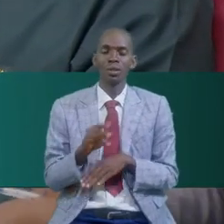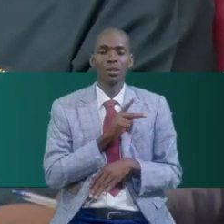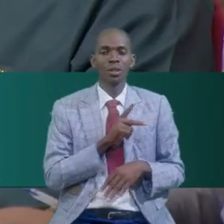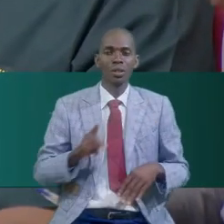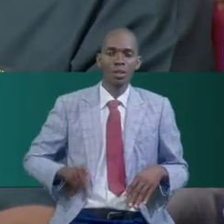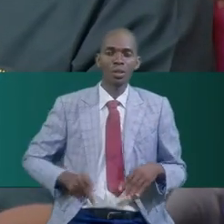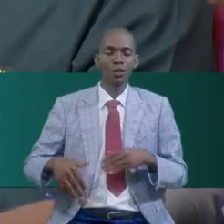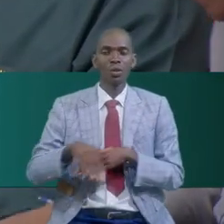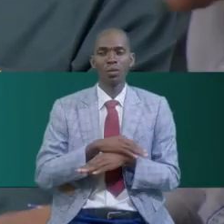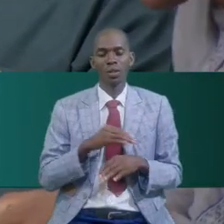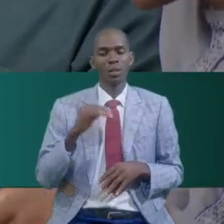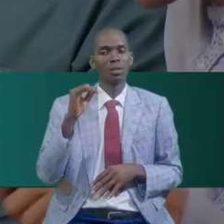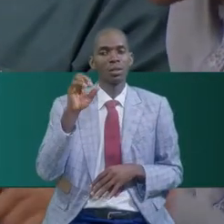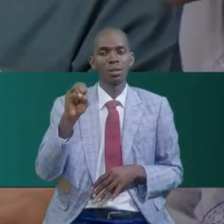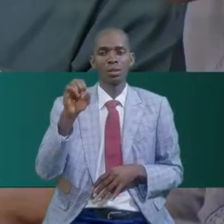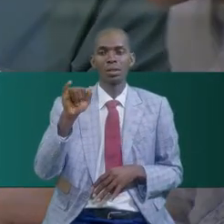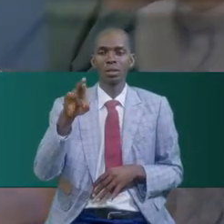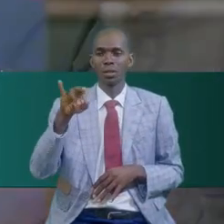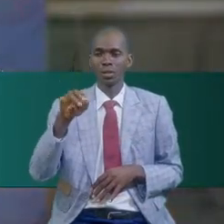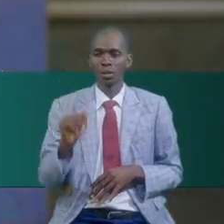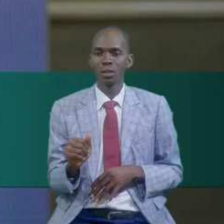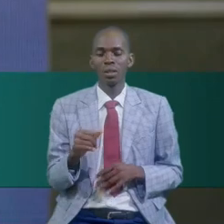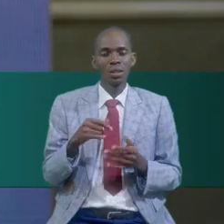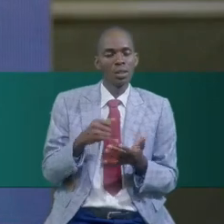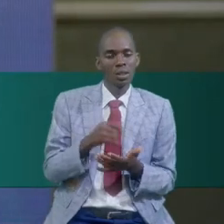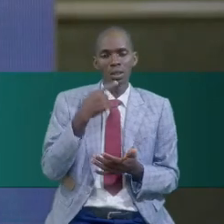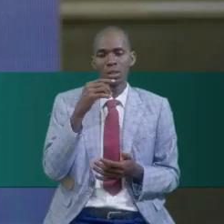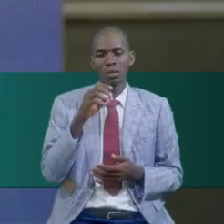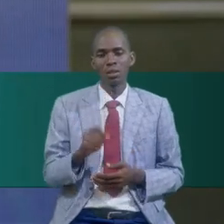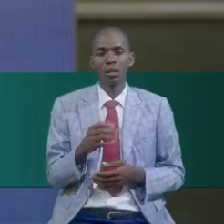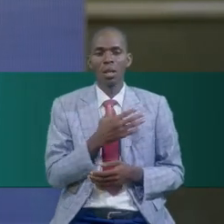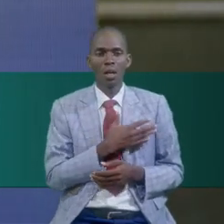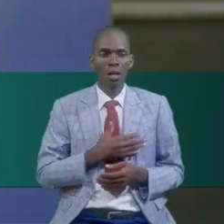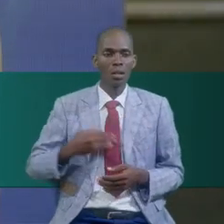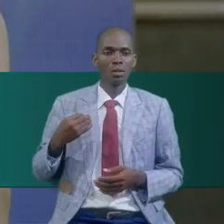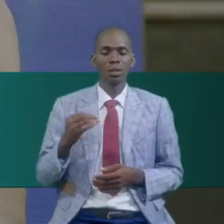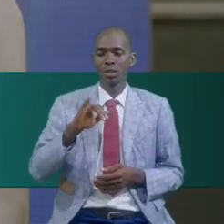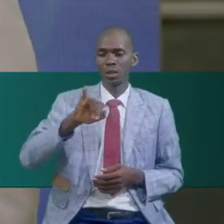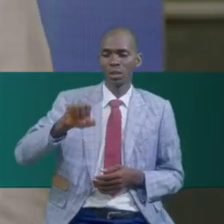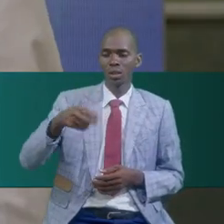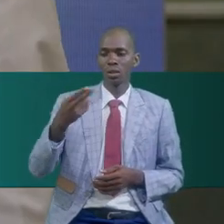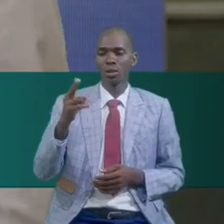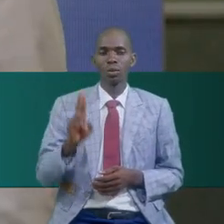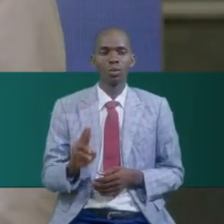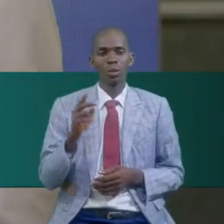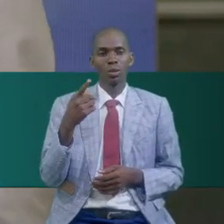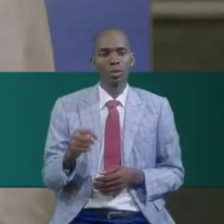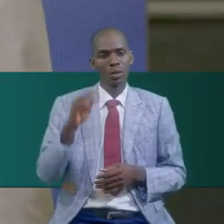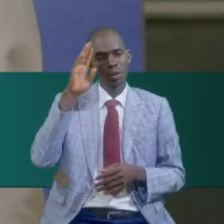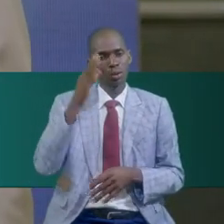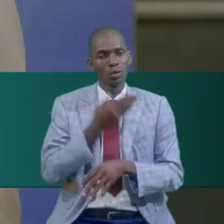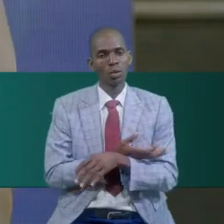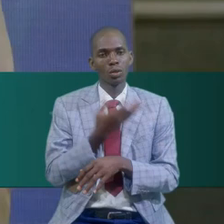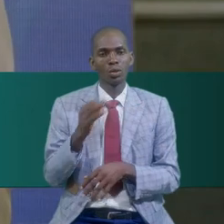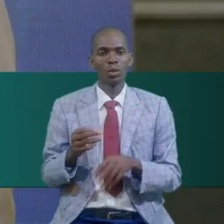over Syria. Look at verse 16. It says, and Jehu, the son of Nephi, shall thou anoint